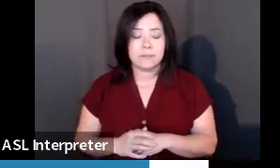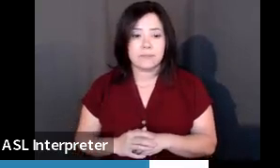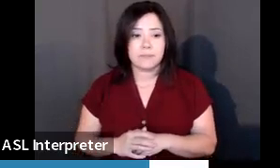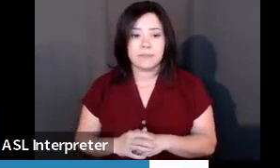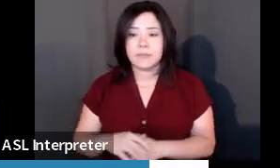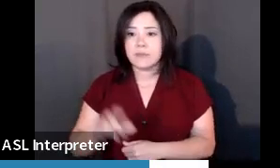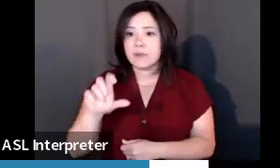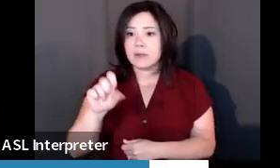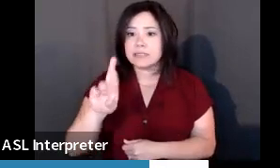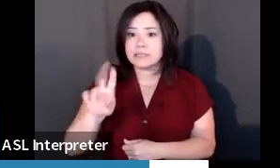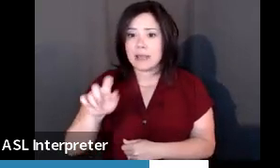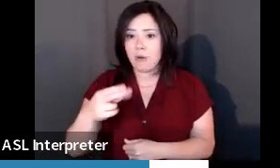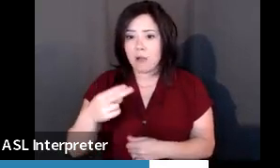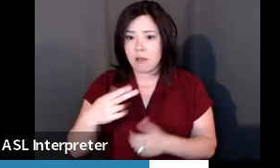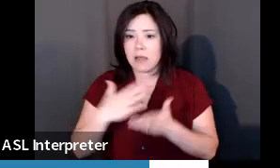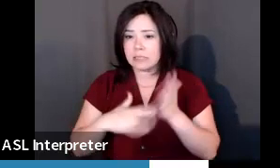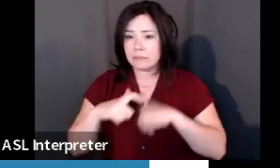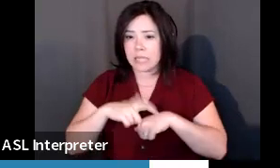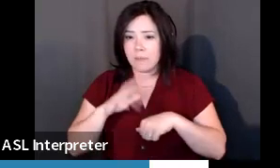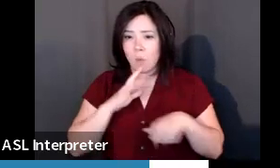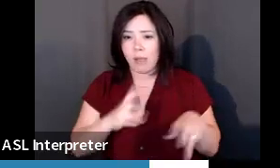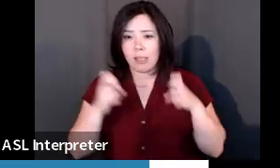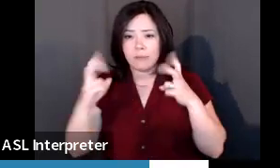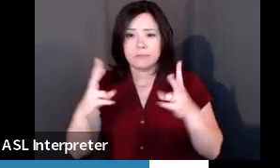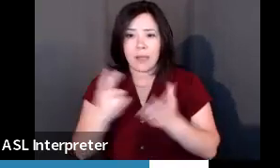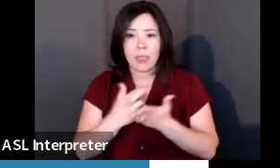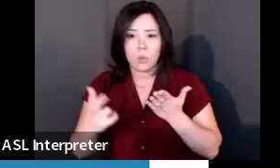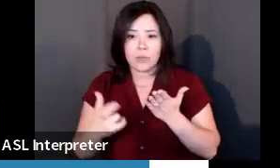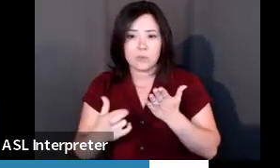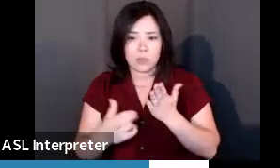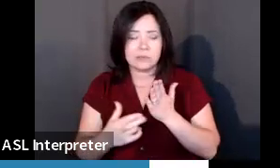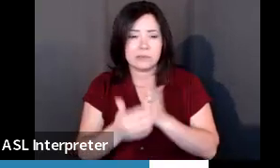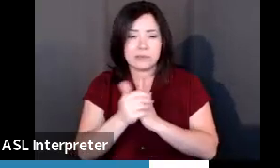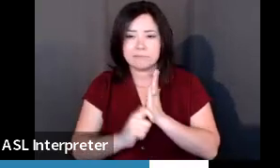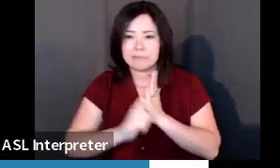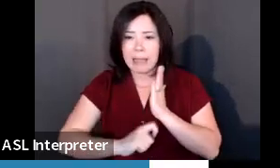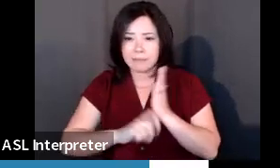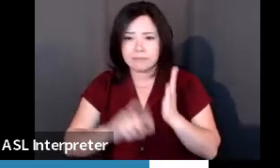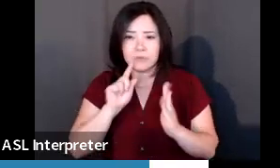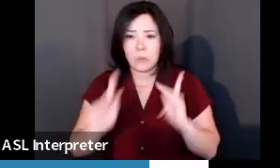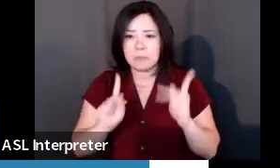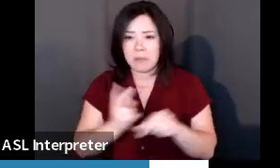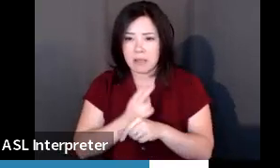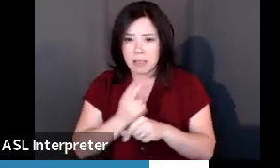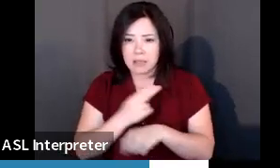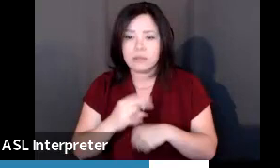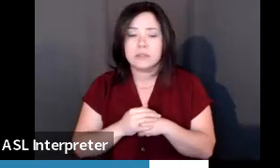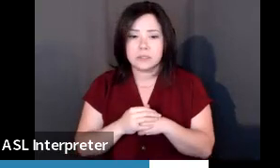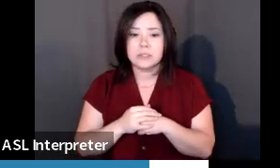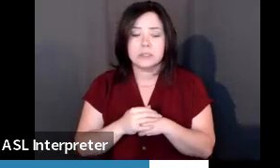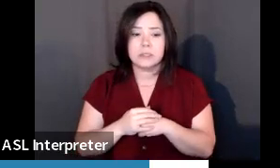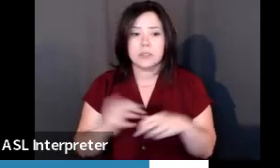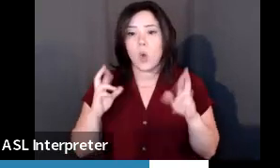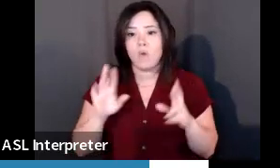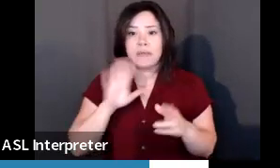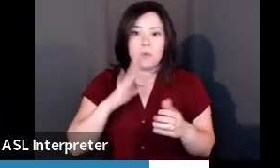will be putting at some point the resource guide into the chat for folks to access. And then we hopefully will be having